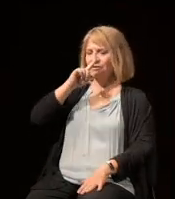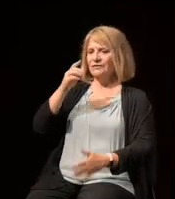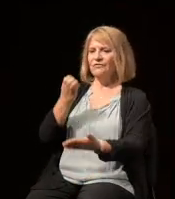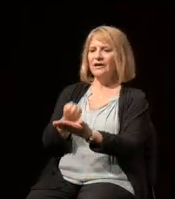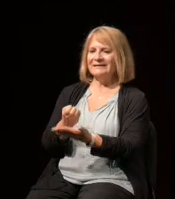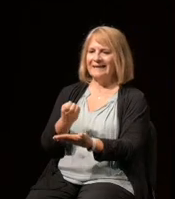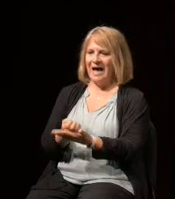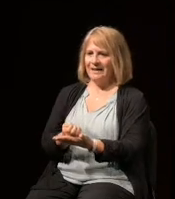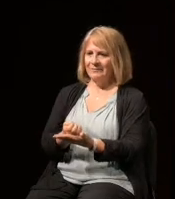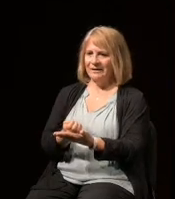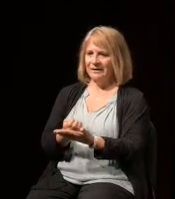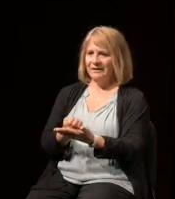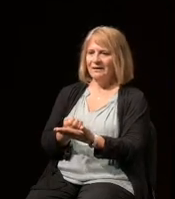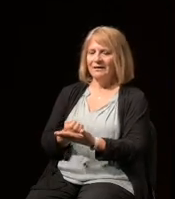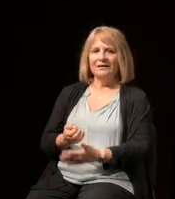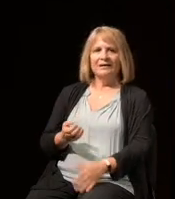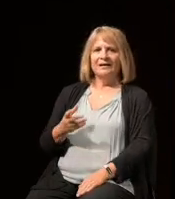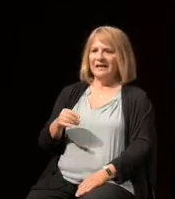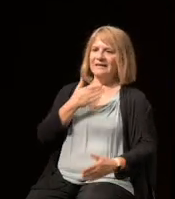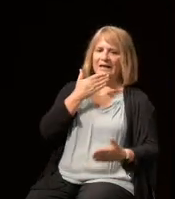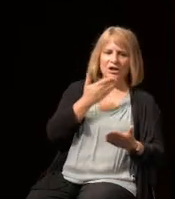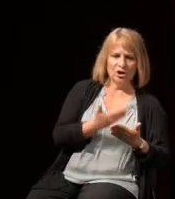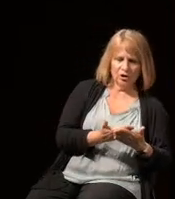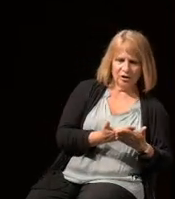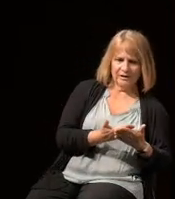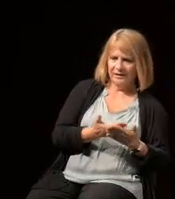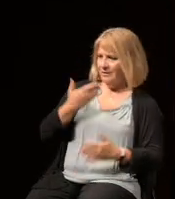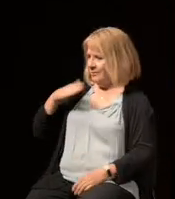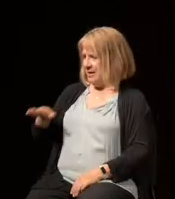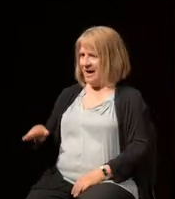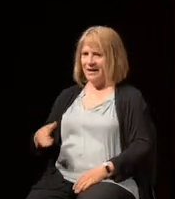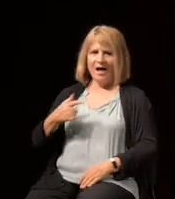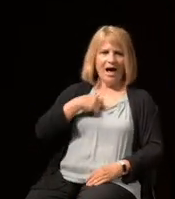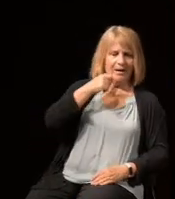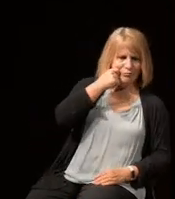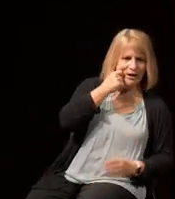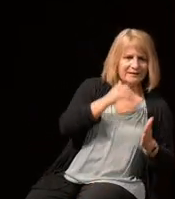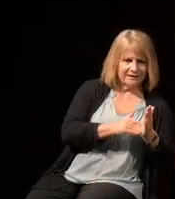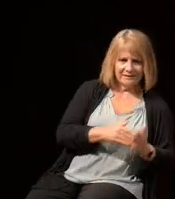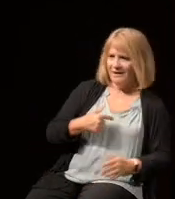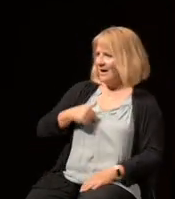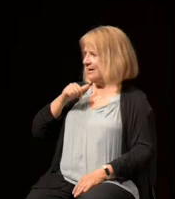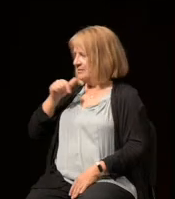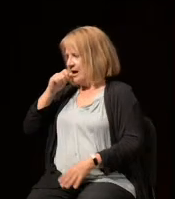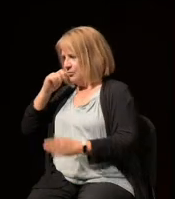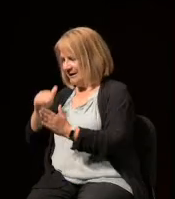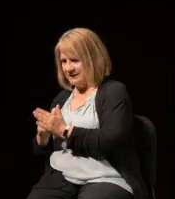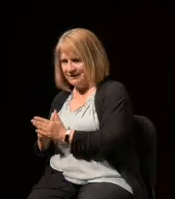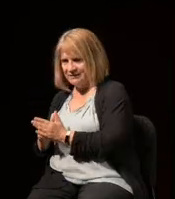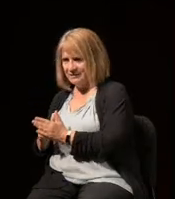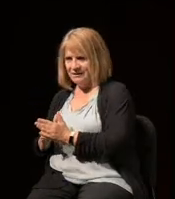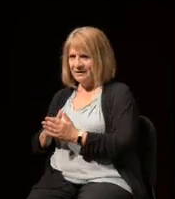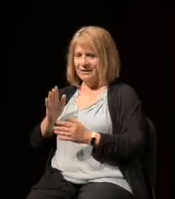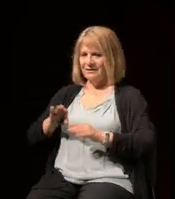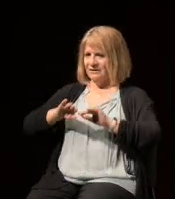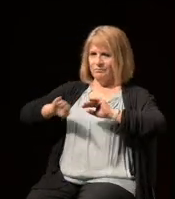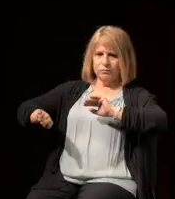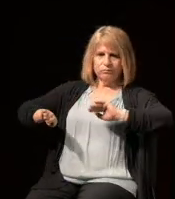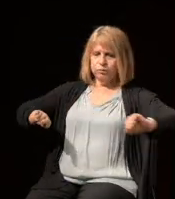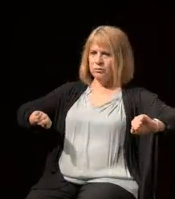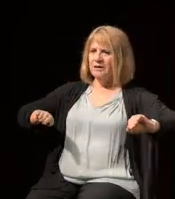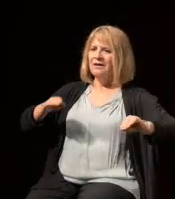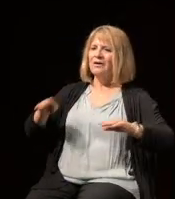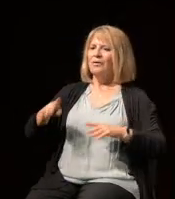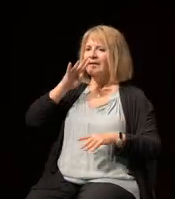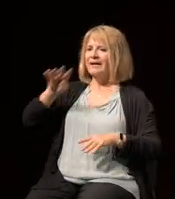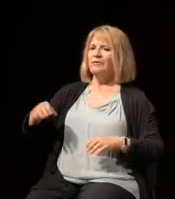says. It's good, bad dichotomy where I'm racist, I'm not racist. It's about an individual, and it ignores the many different levels and layers